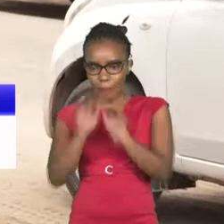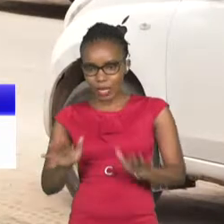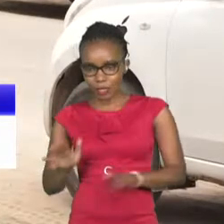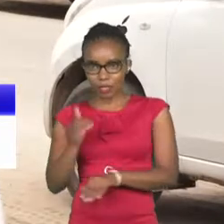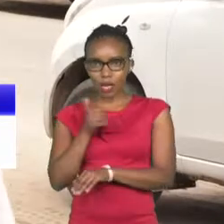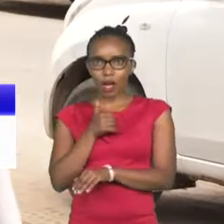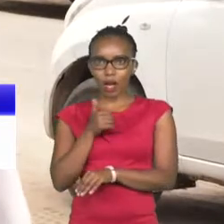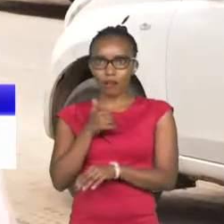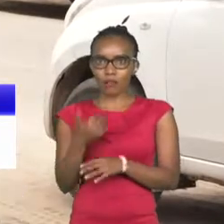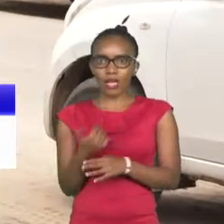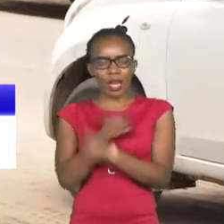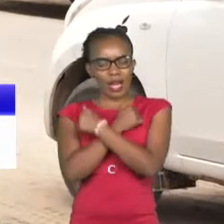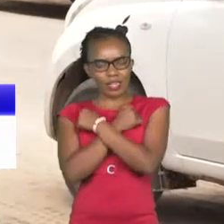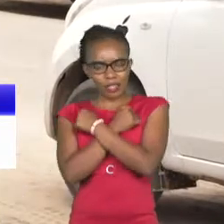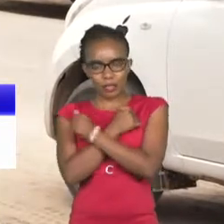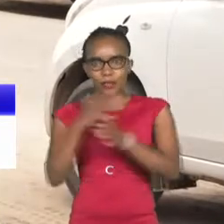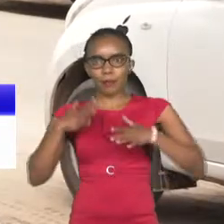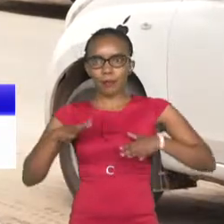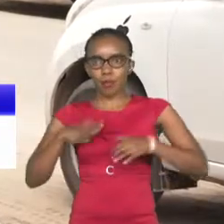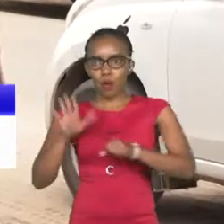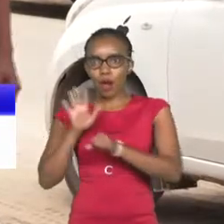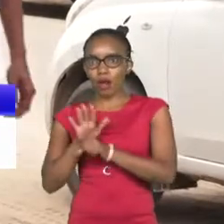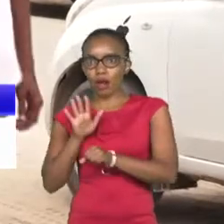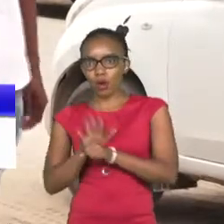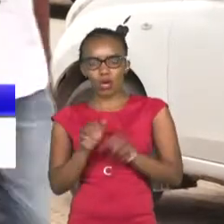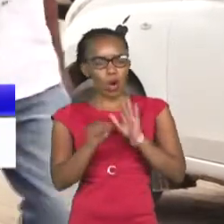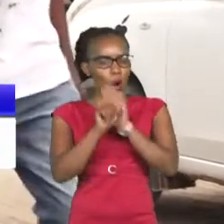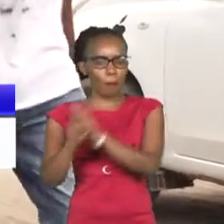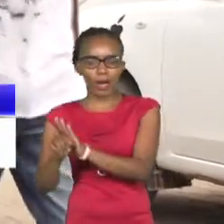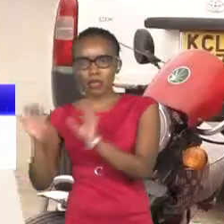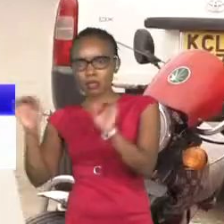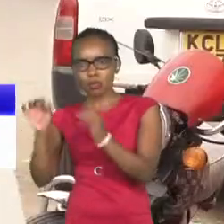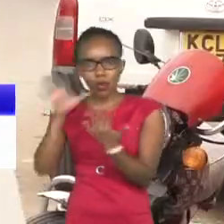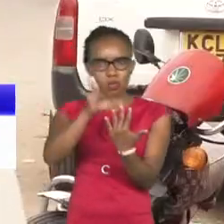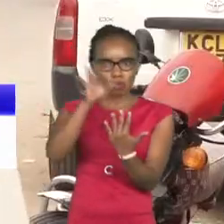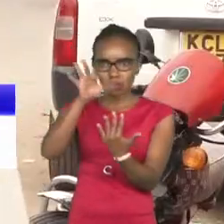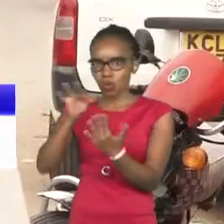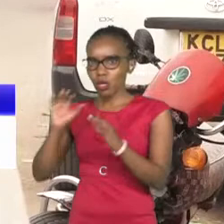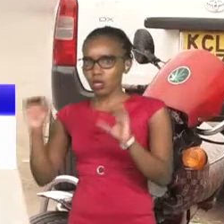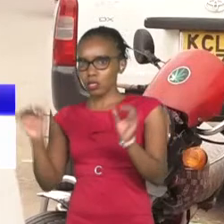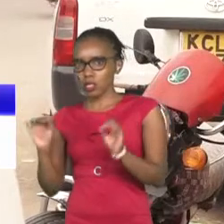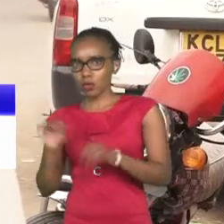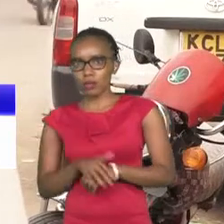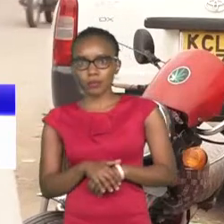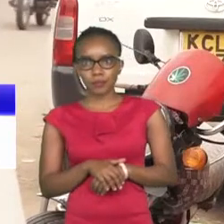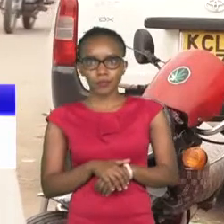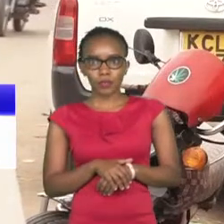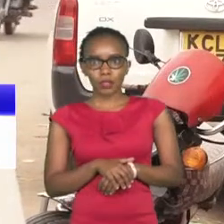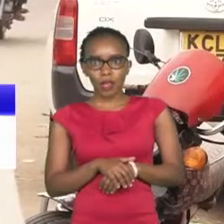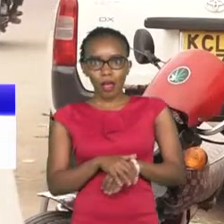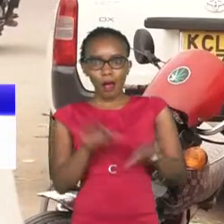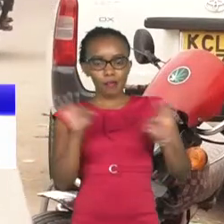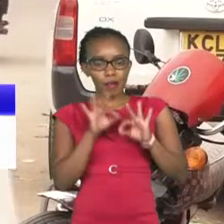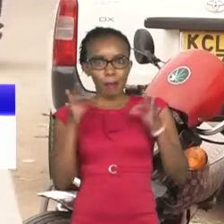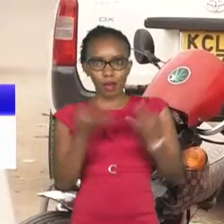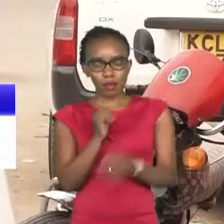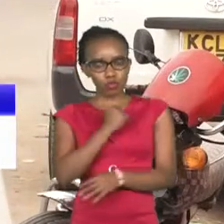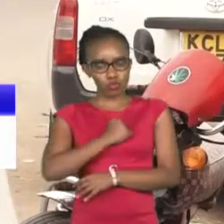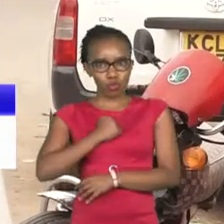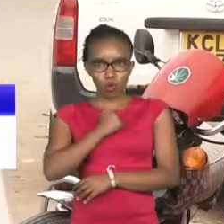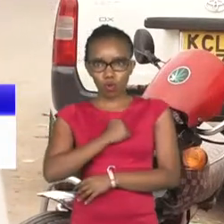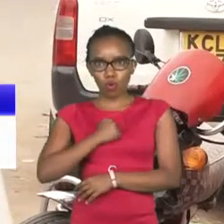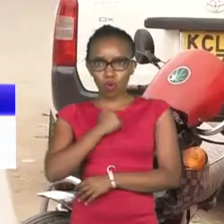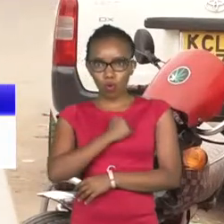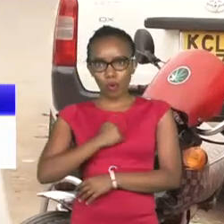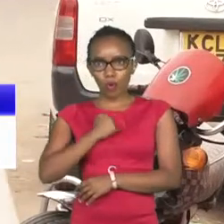ambaye kwamba alikuwa anapenda watu. Habagui watu wote na achagui chochote. Tunasema familia yake poleni na tunaombea